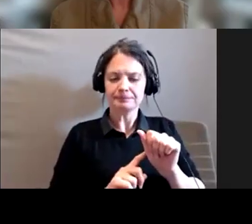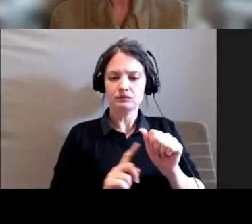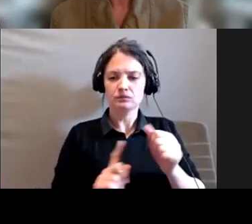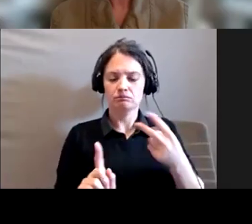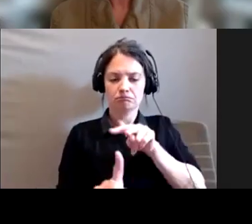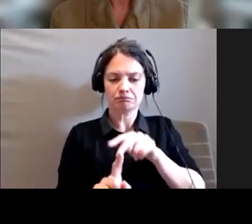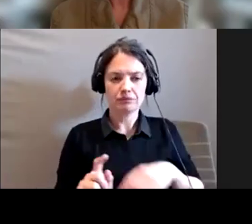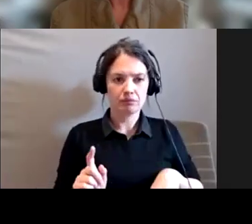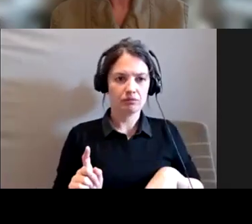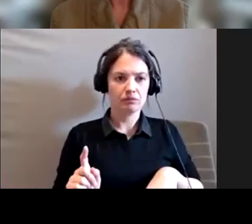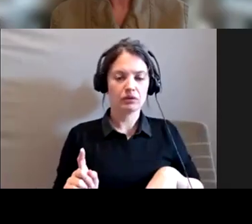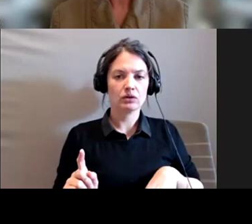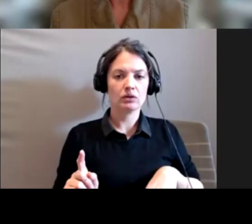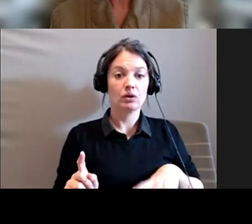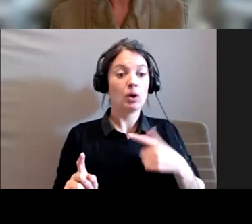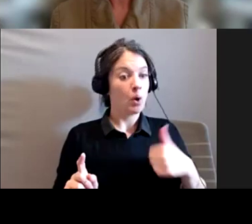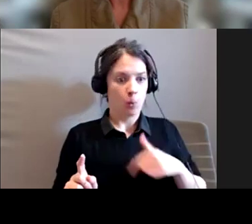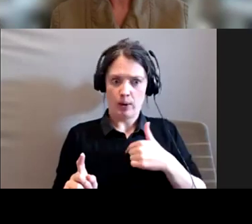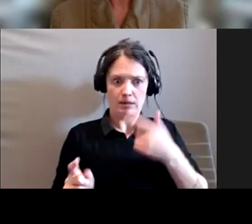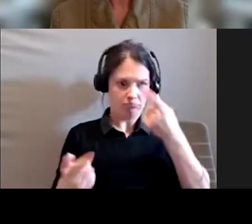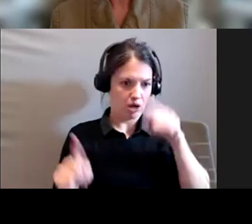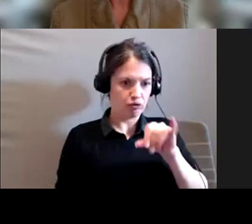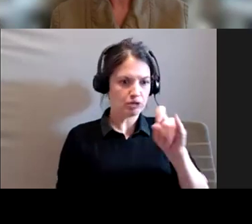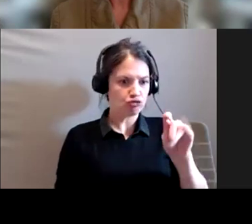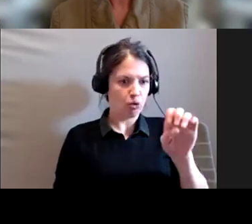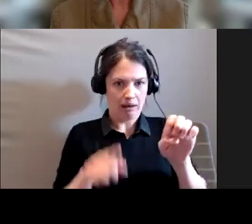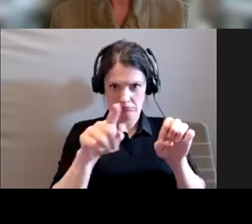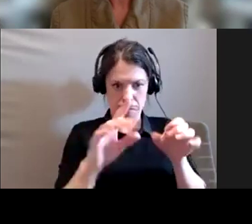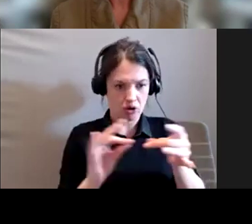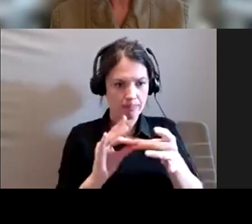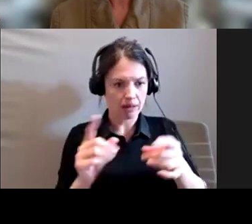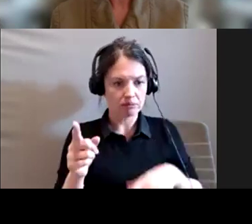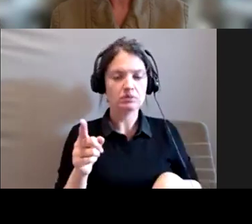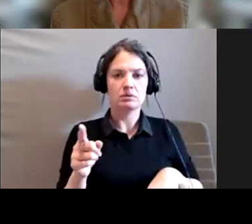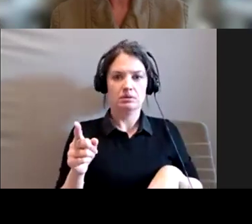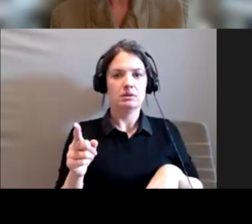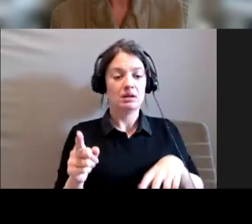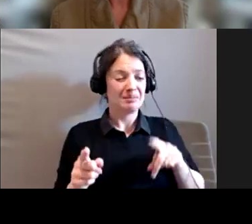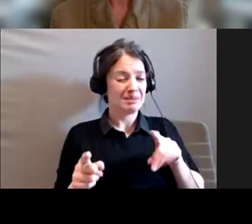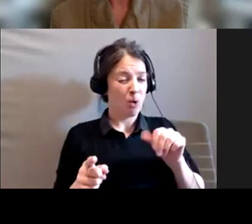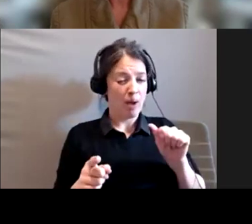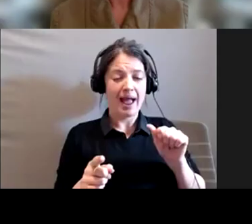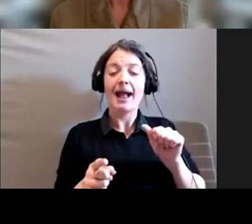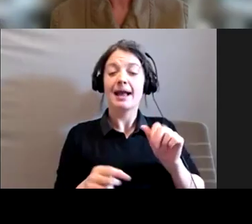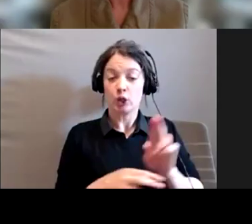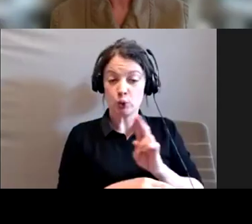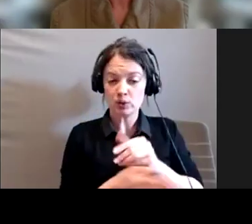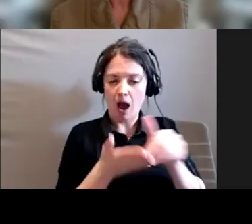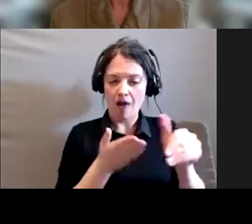yeah, we echo what Joanne said that they are widely used and rarely